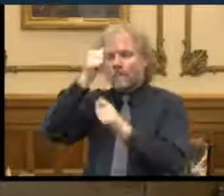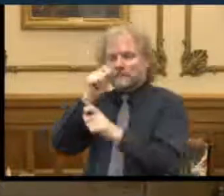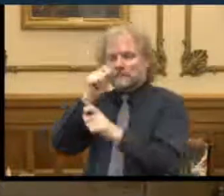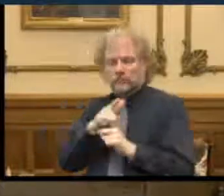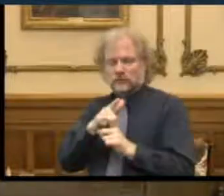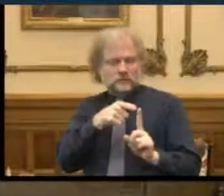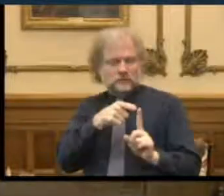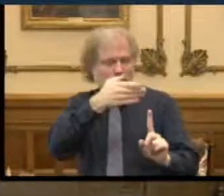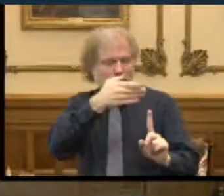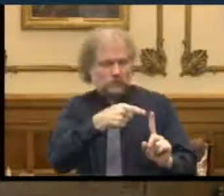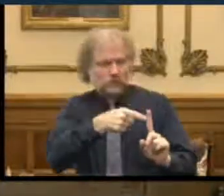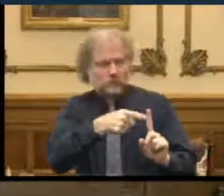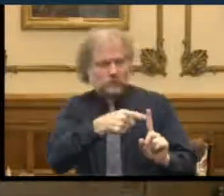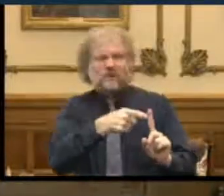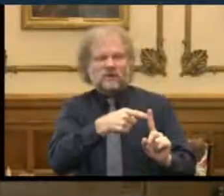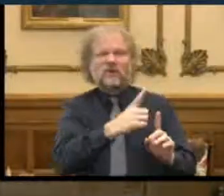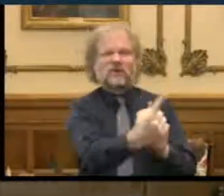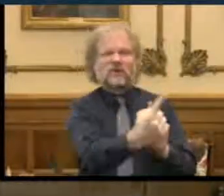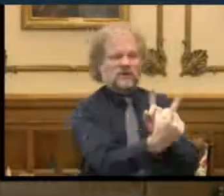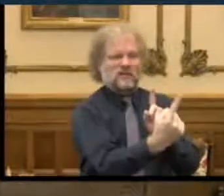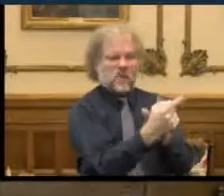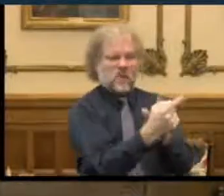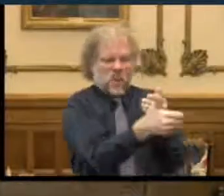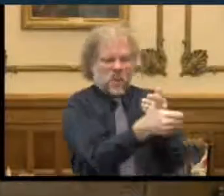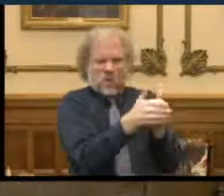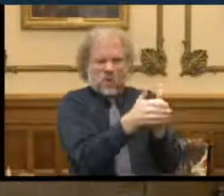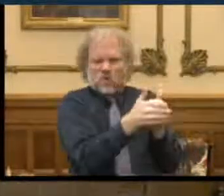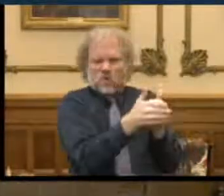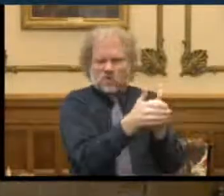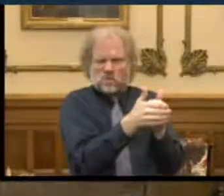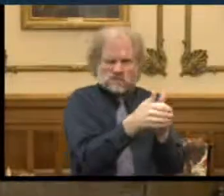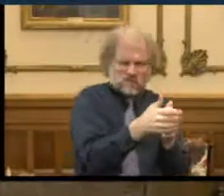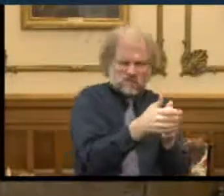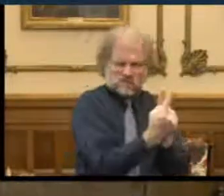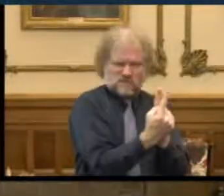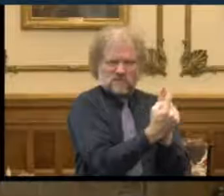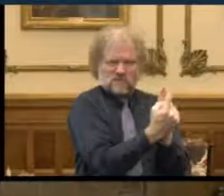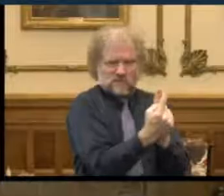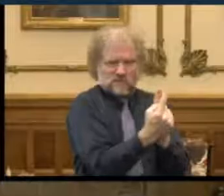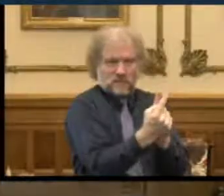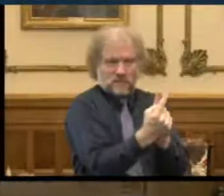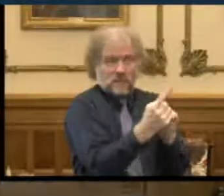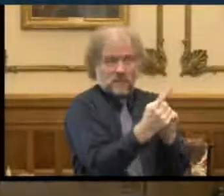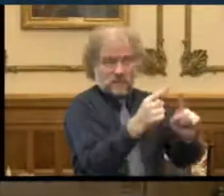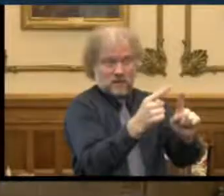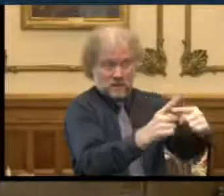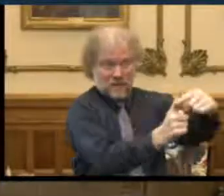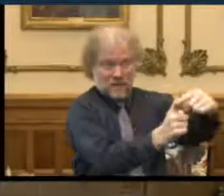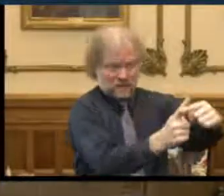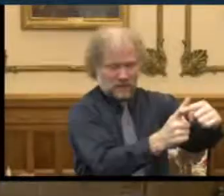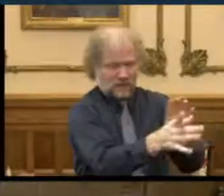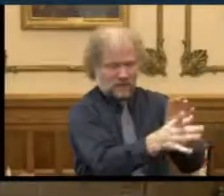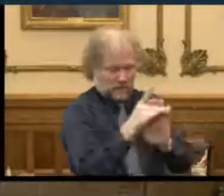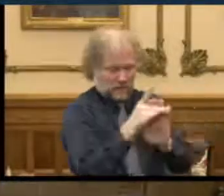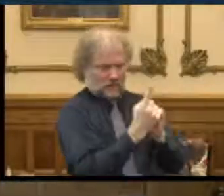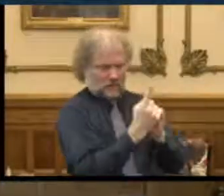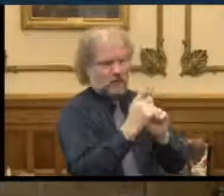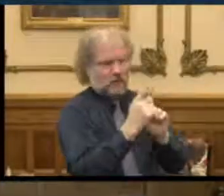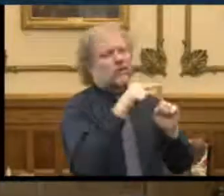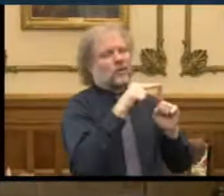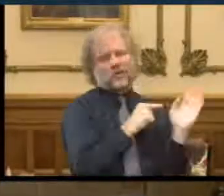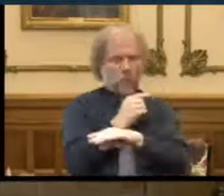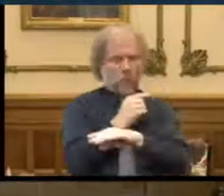someone has been in very close contact with someone that tests positive, we know that individual needs to go home